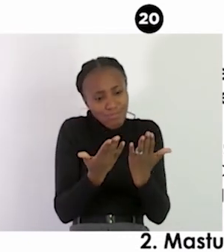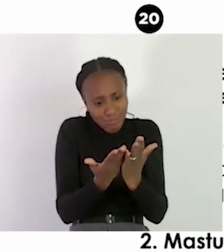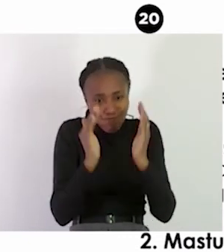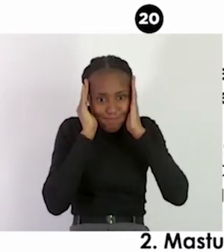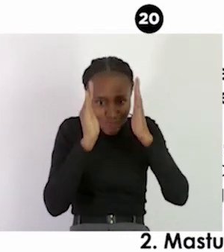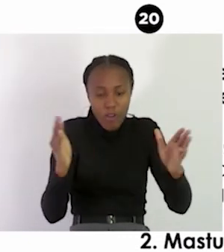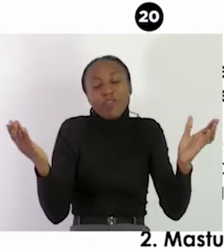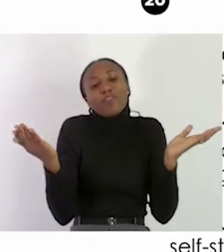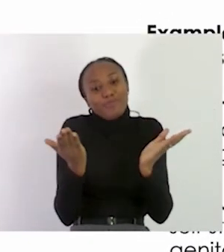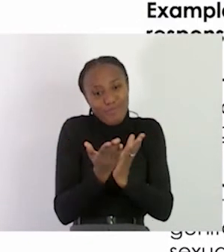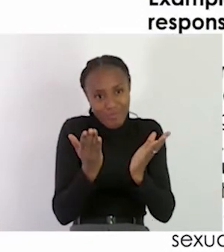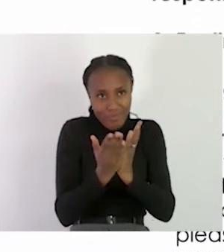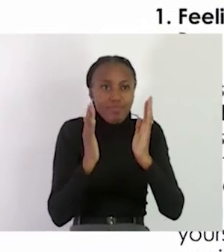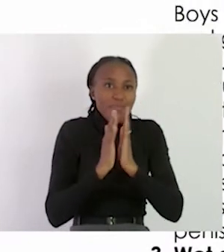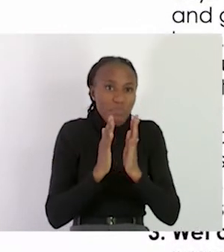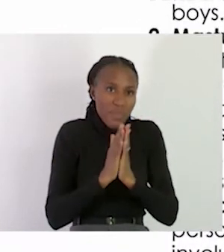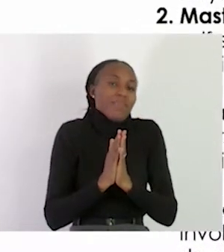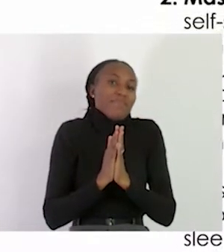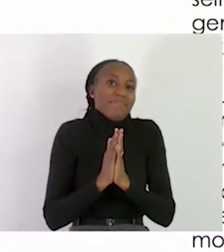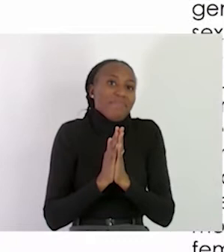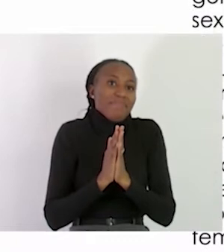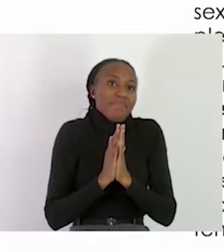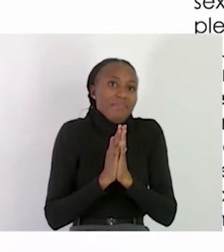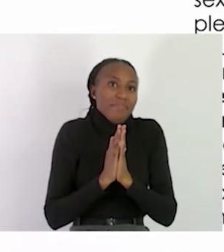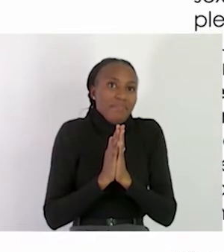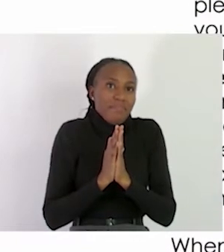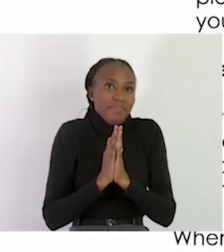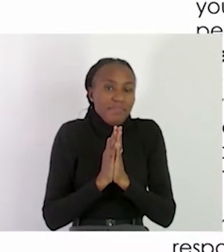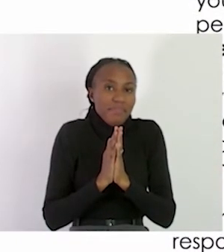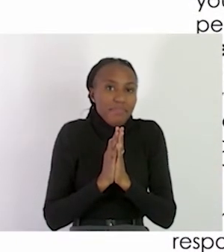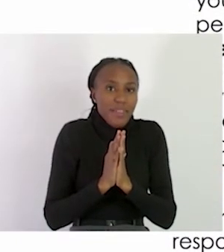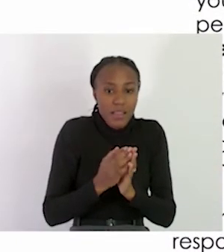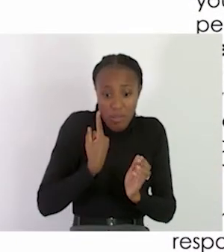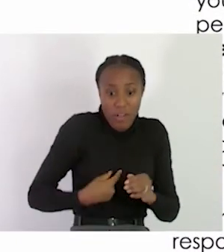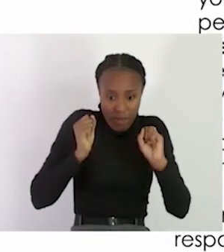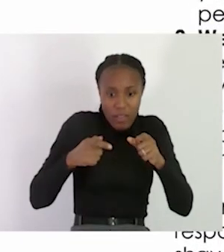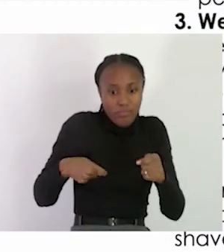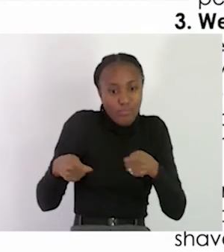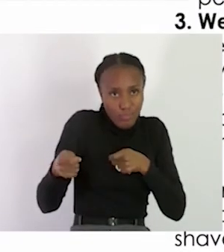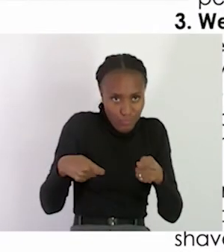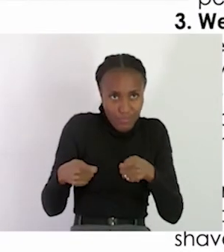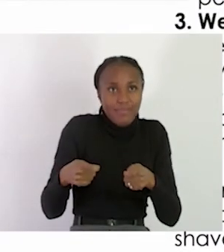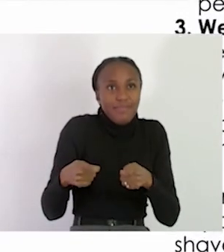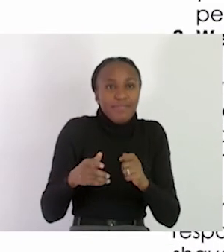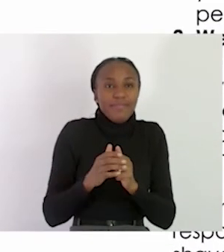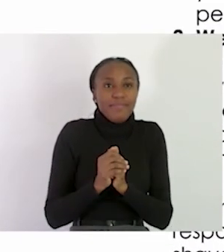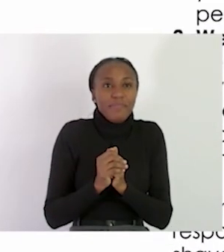any issues with wet dreams because it is involuntary, yes, but you can control it.